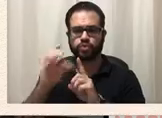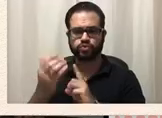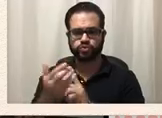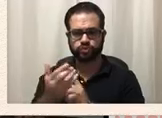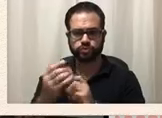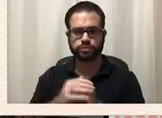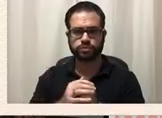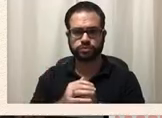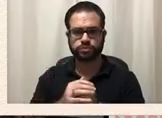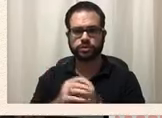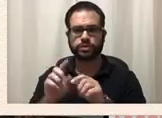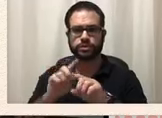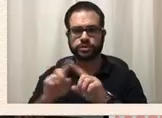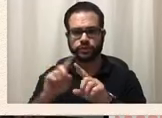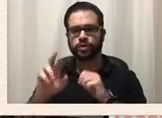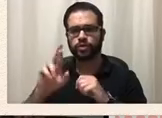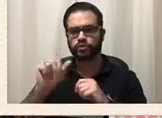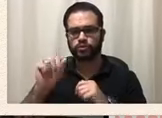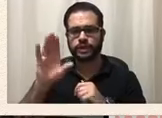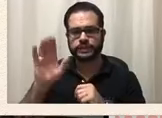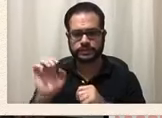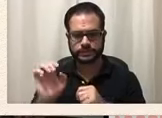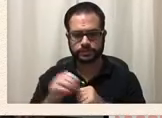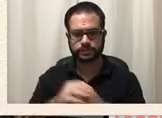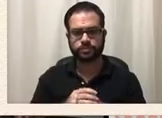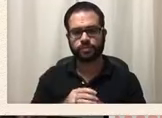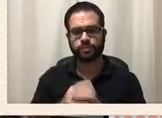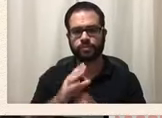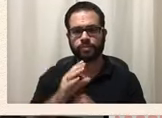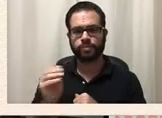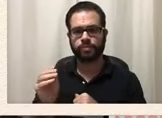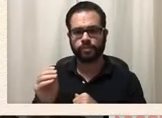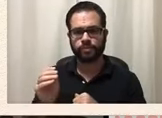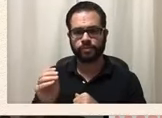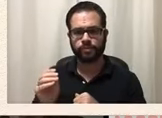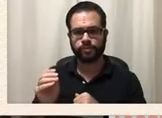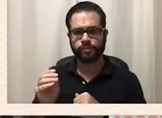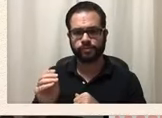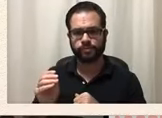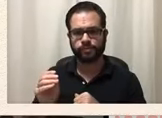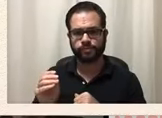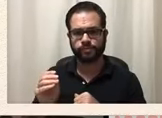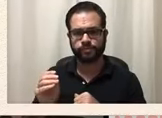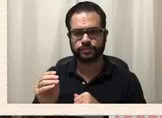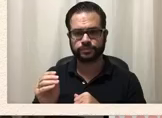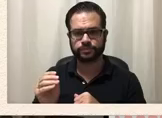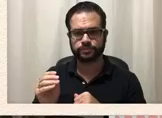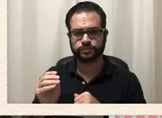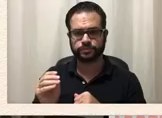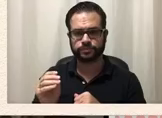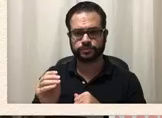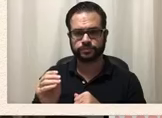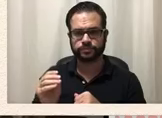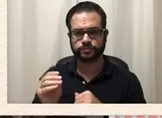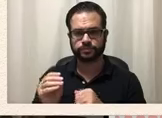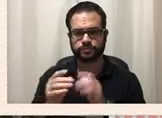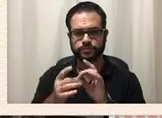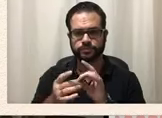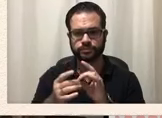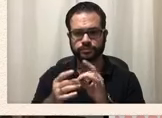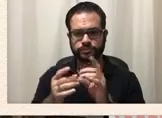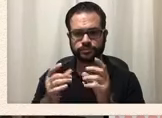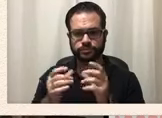races, and to say that people have with disability can't be out in the